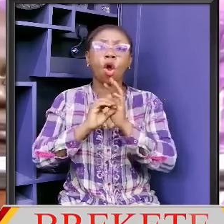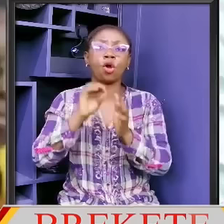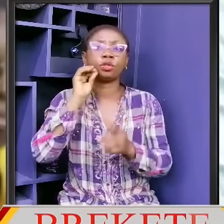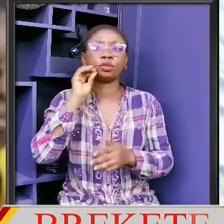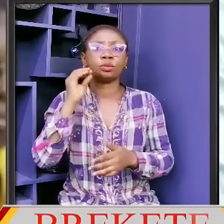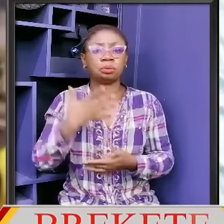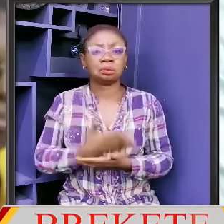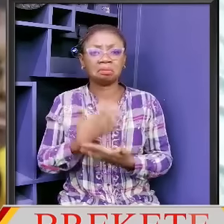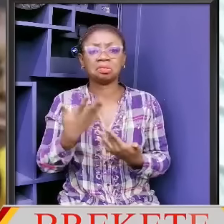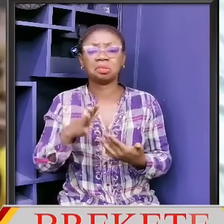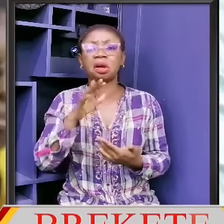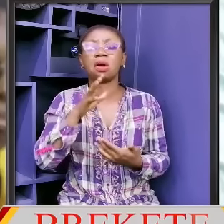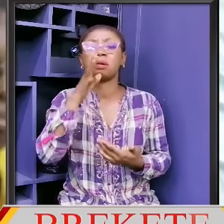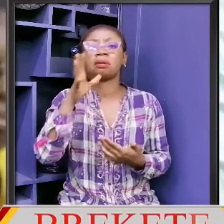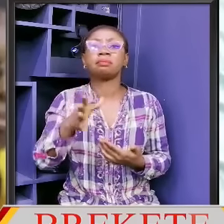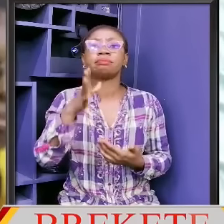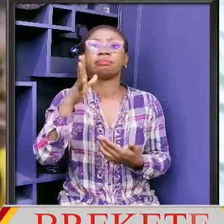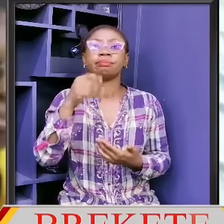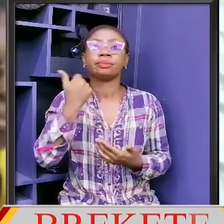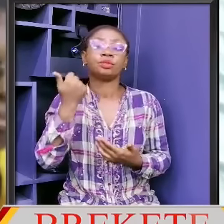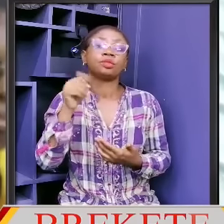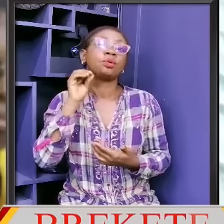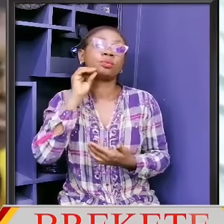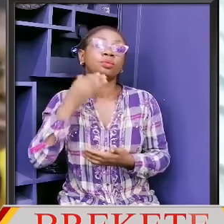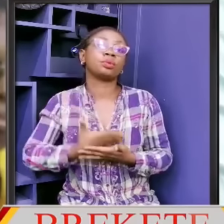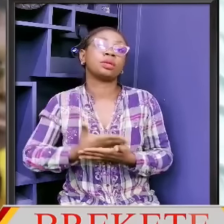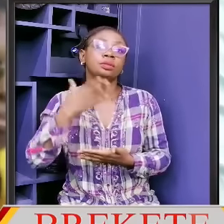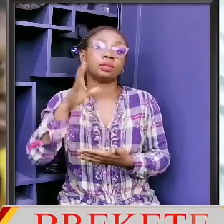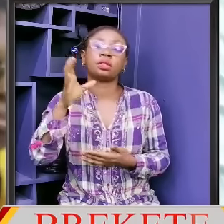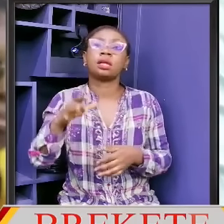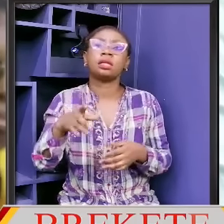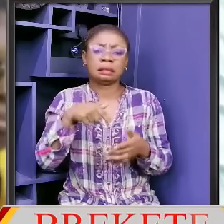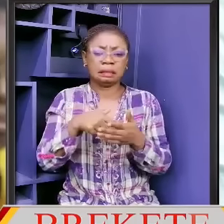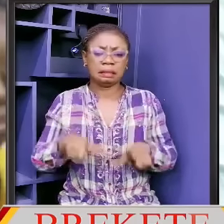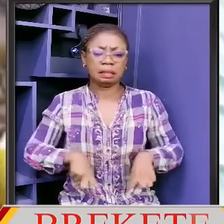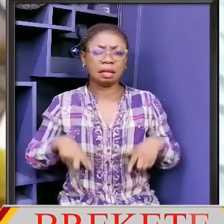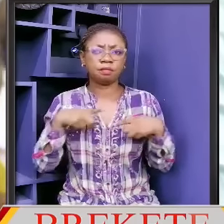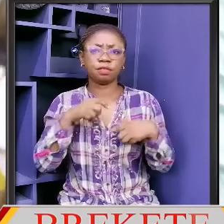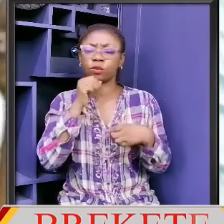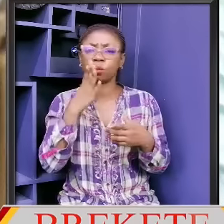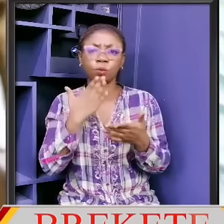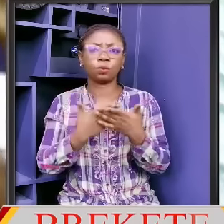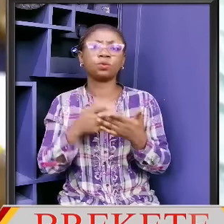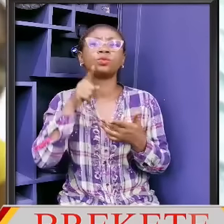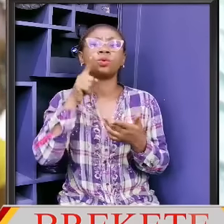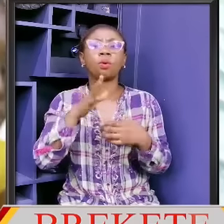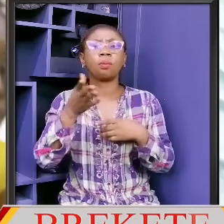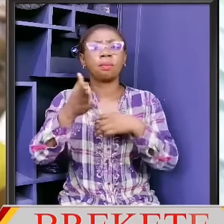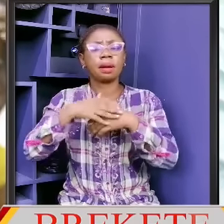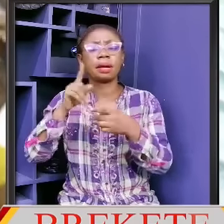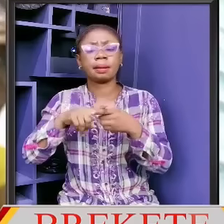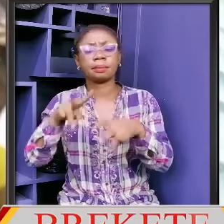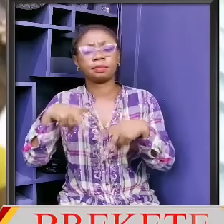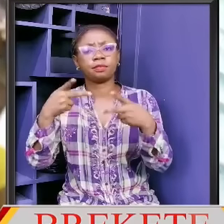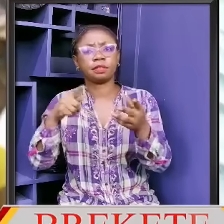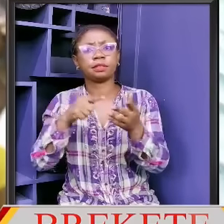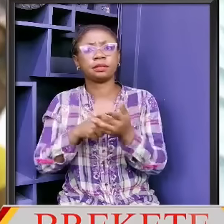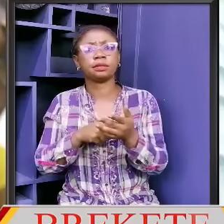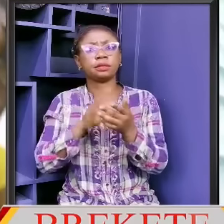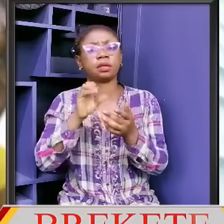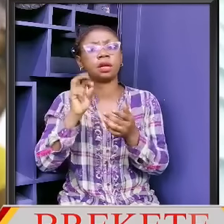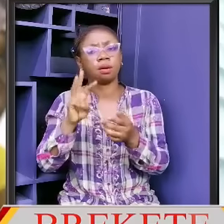your granddaughter. This kind of life, when they do, you no good do. You better go and produce something for her. Because now you don't